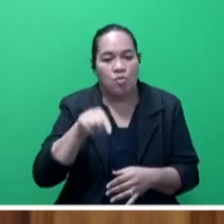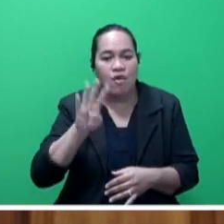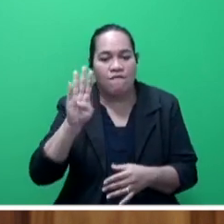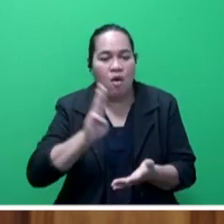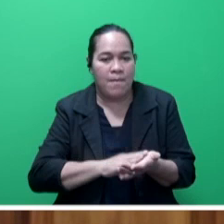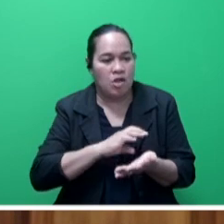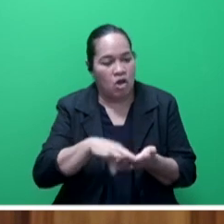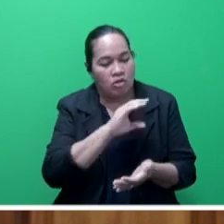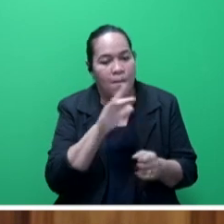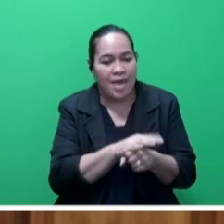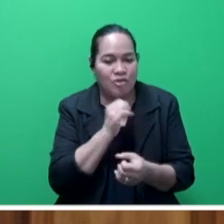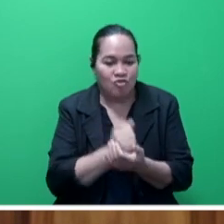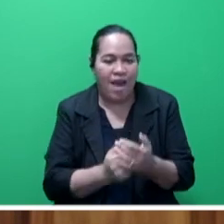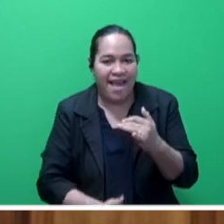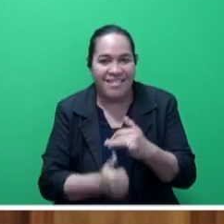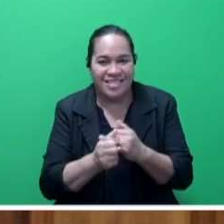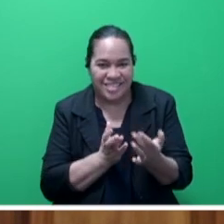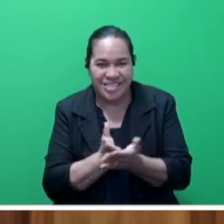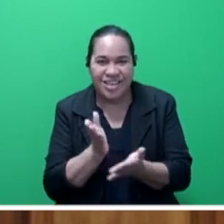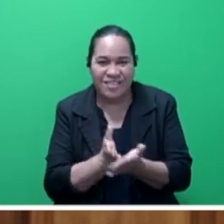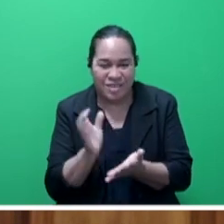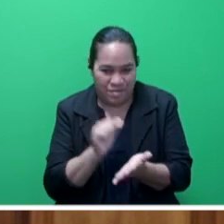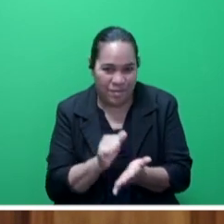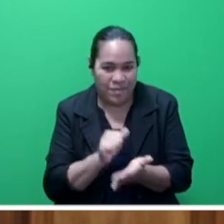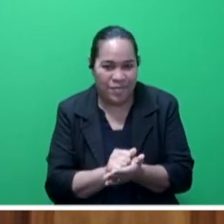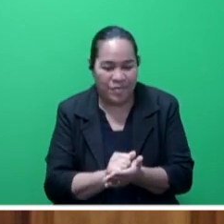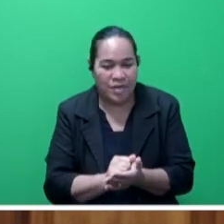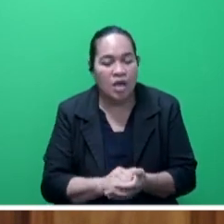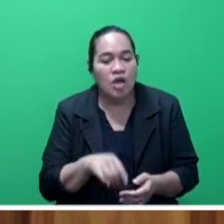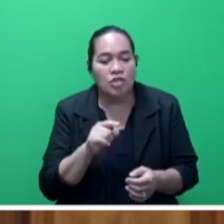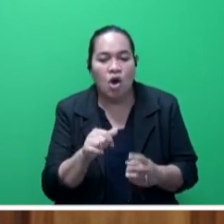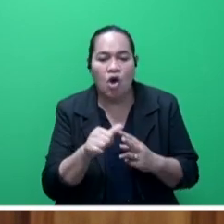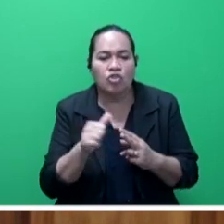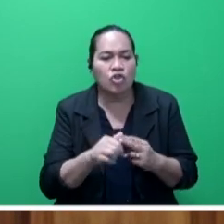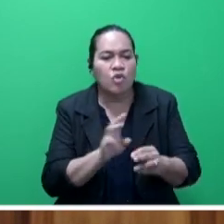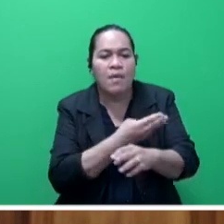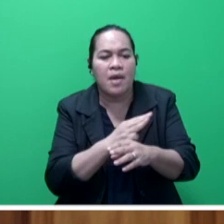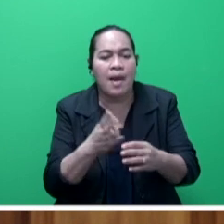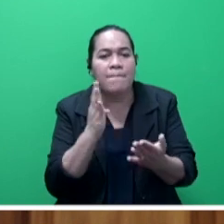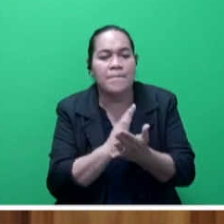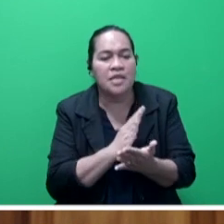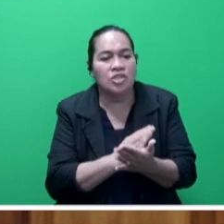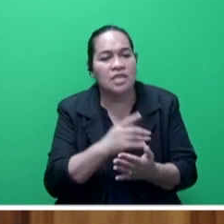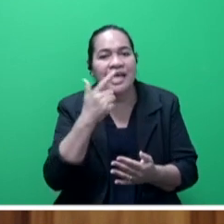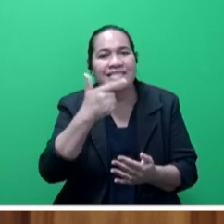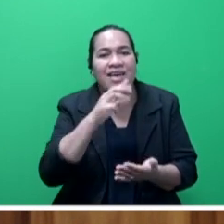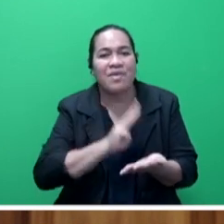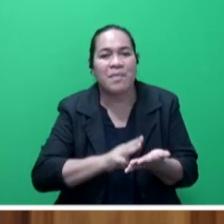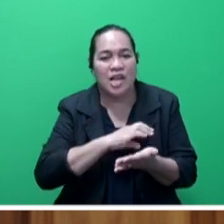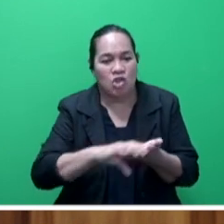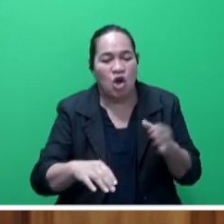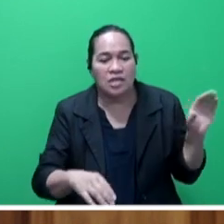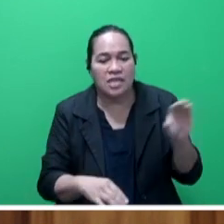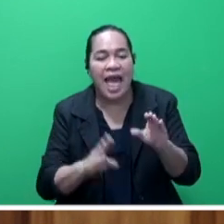effective services. We're actually also paying equal emphasis to our maritime sector with a budget of over $7 million, and MSAF